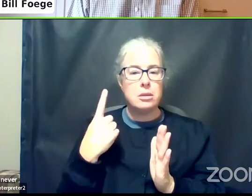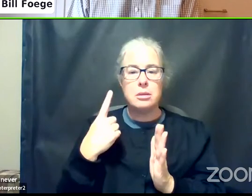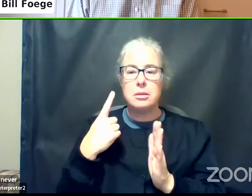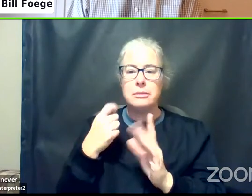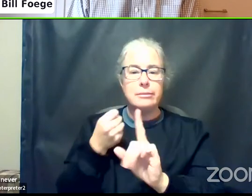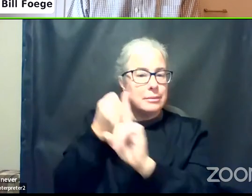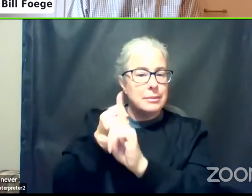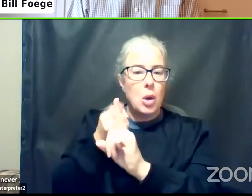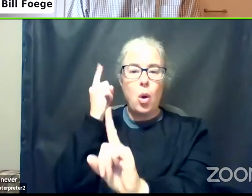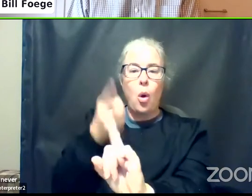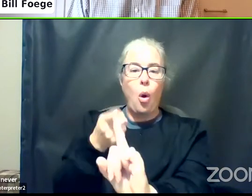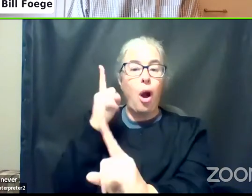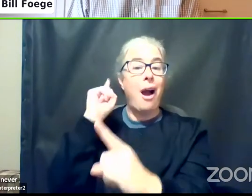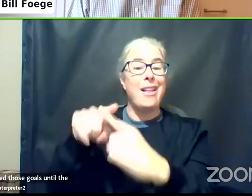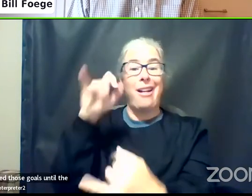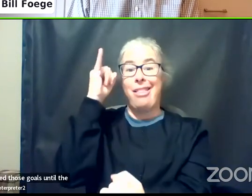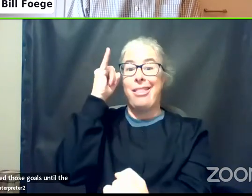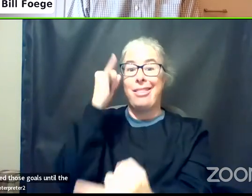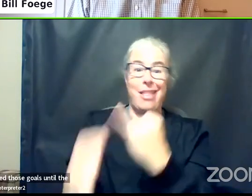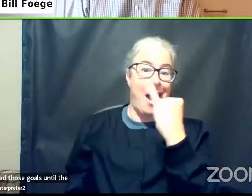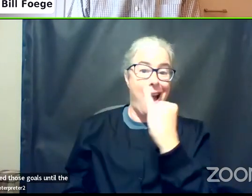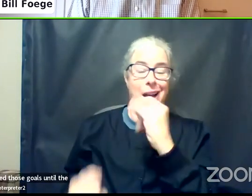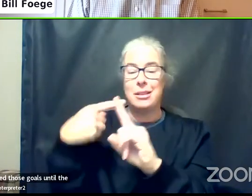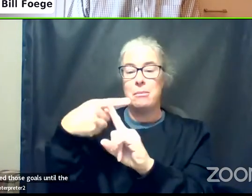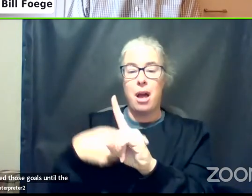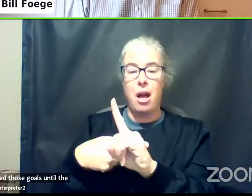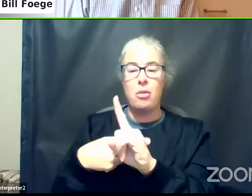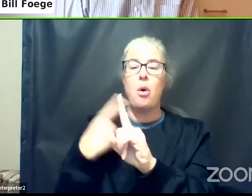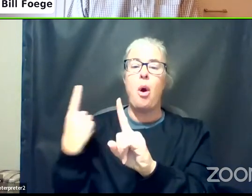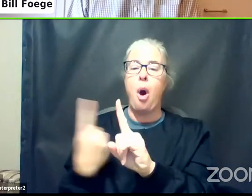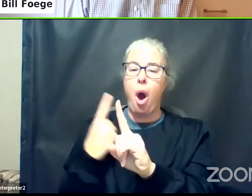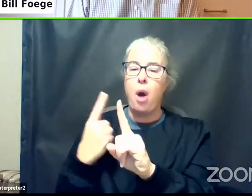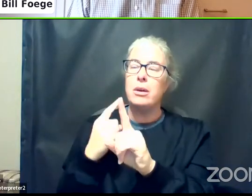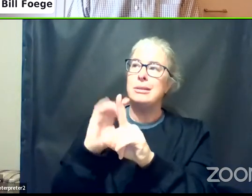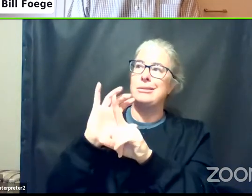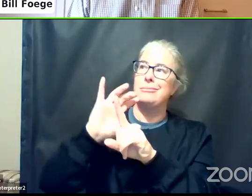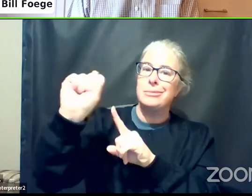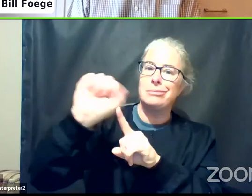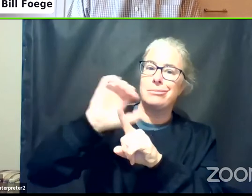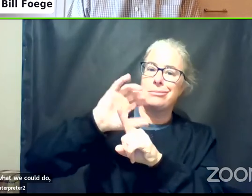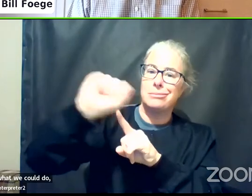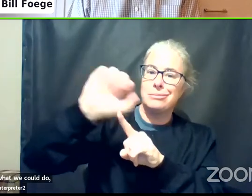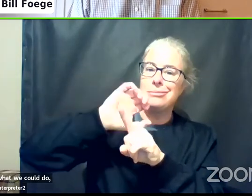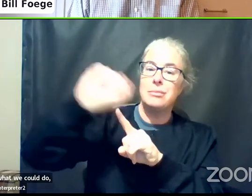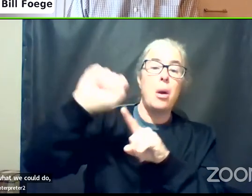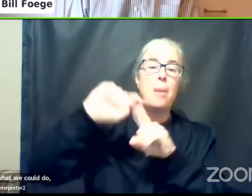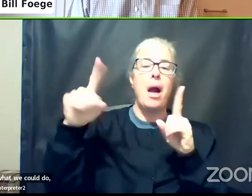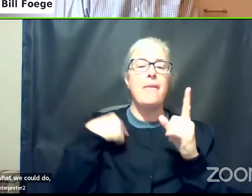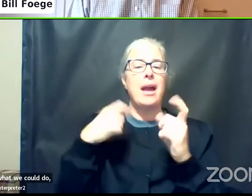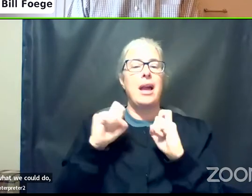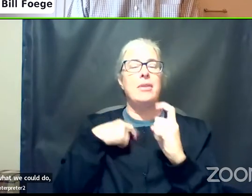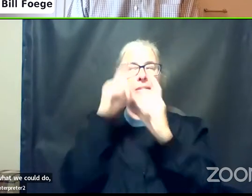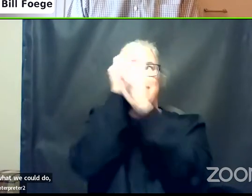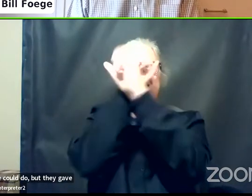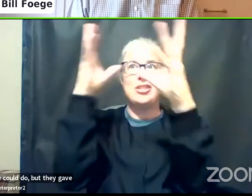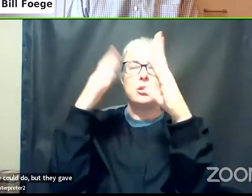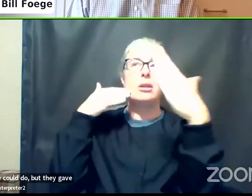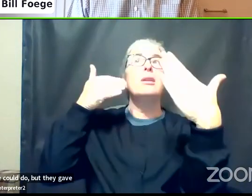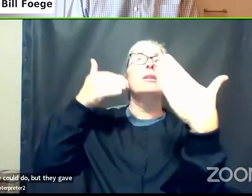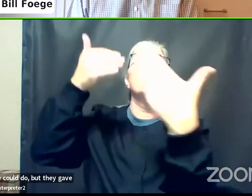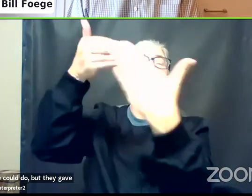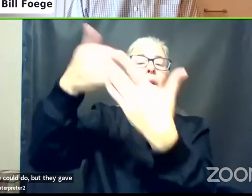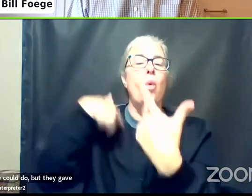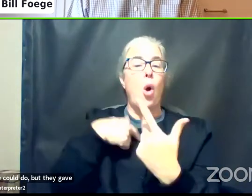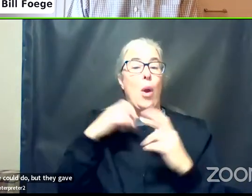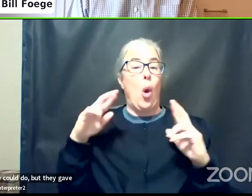goals until the last month they were always beyond what we could do but they gave us a vision of